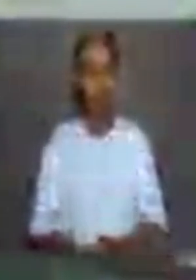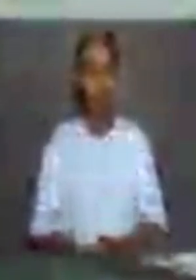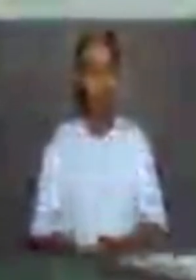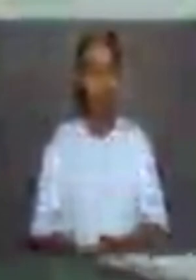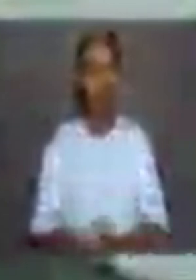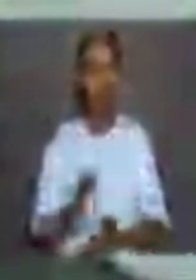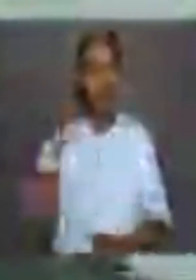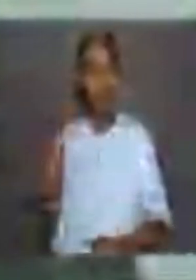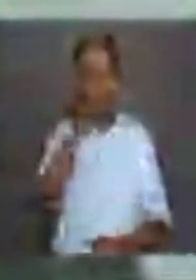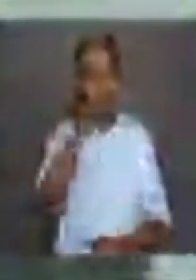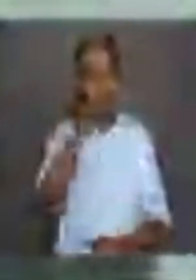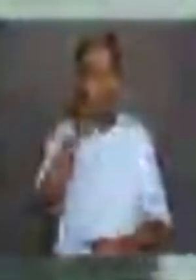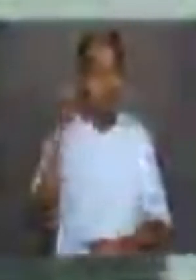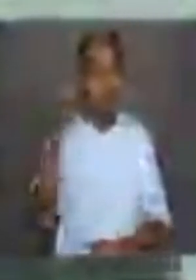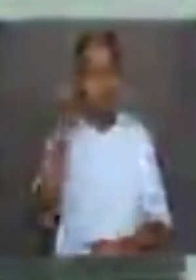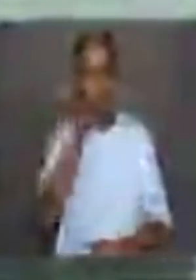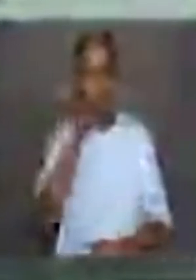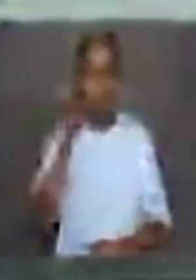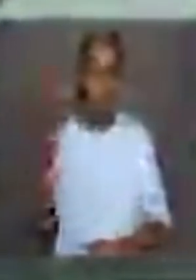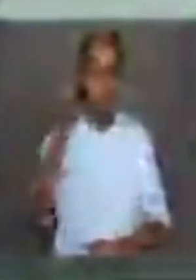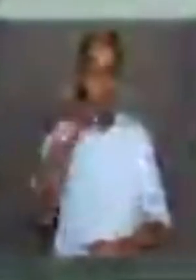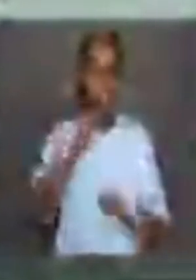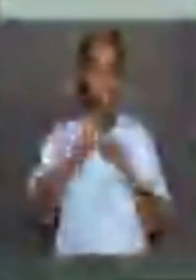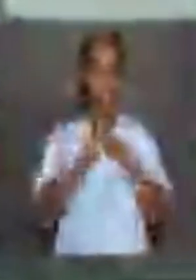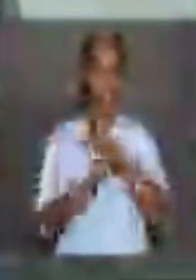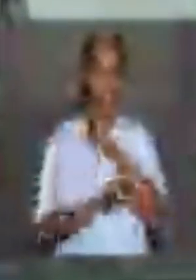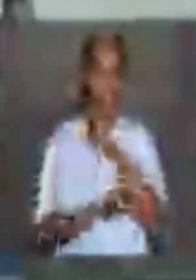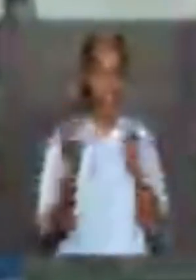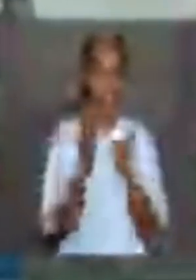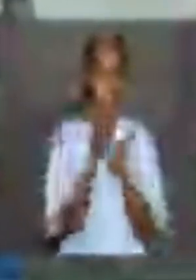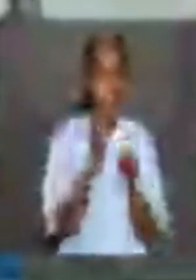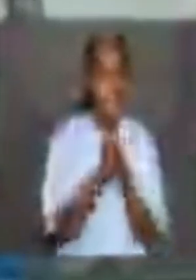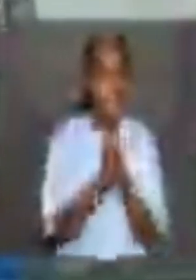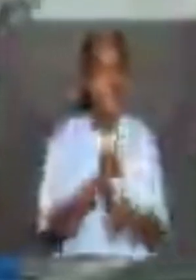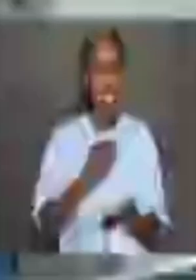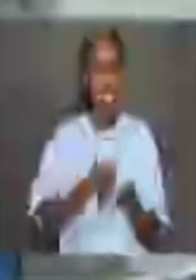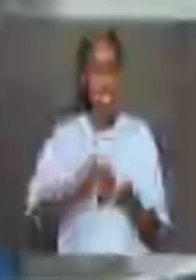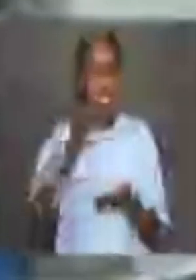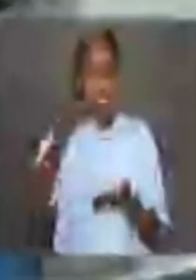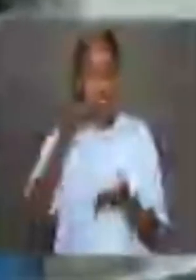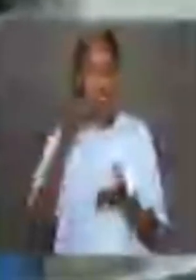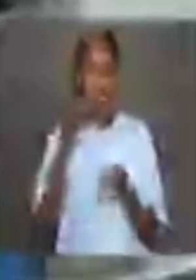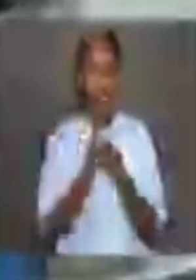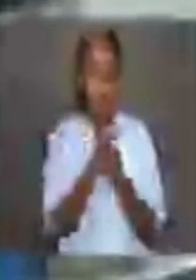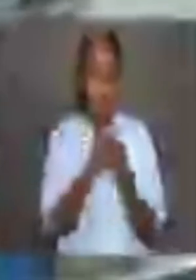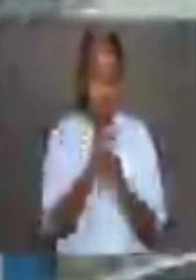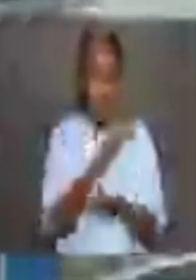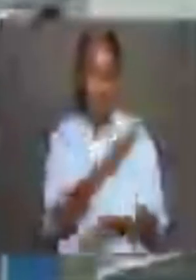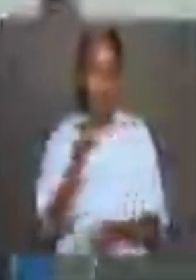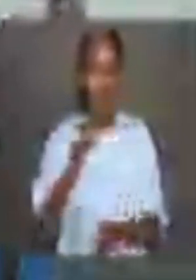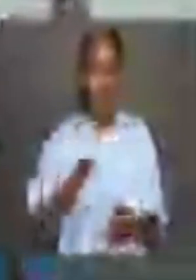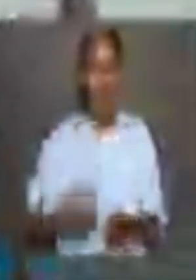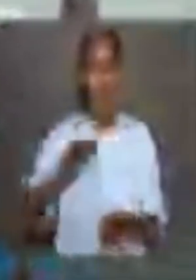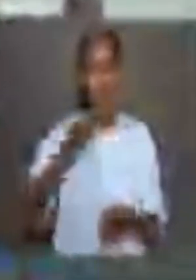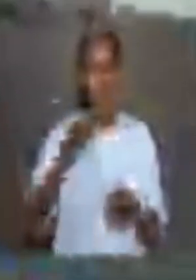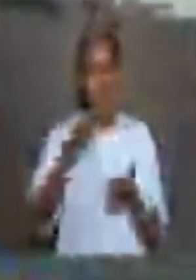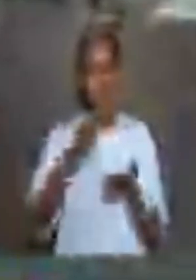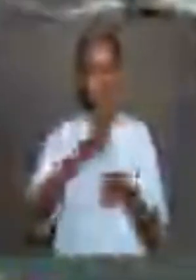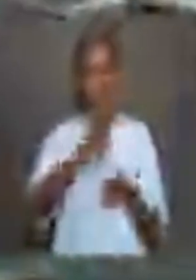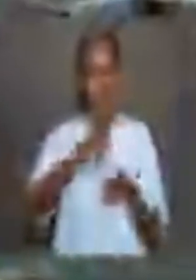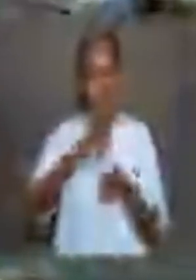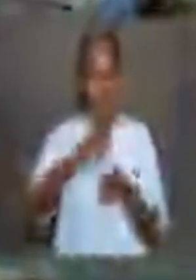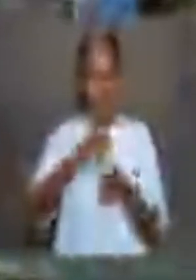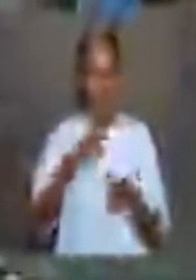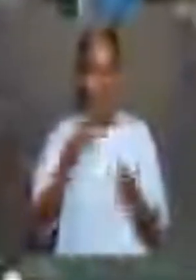An Ethiopian beverage company makes tins of coffee and bags of tea.